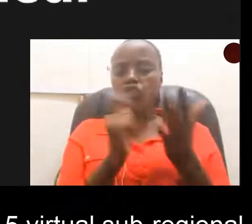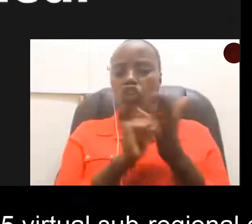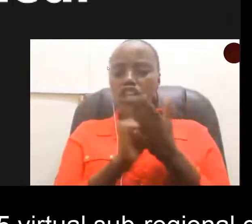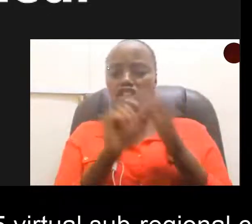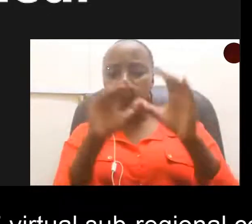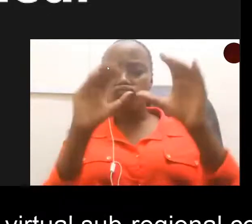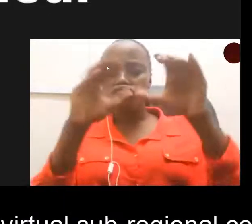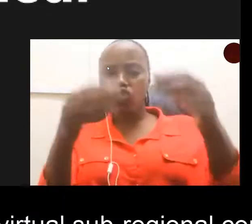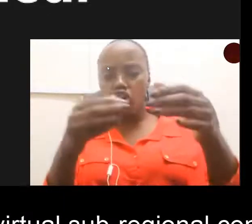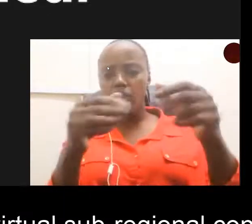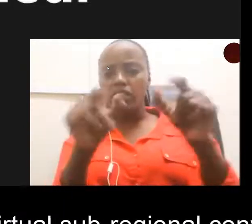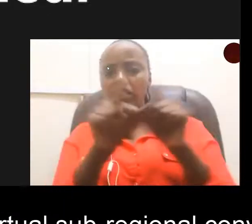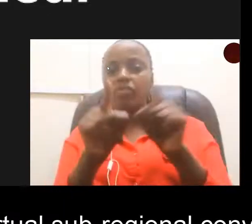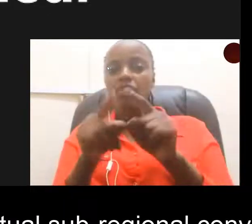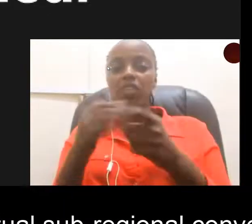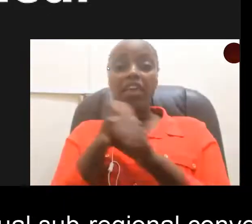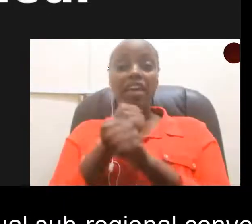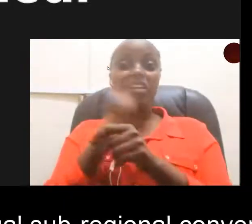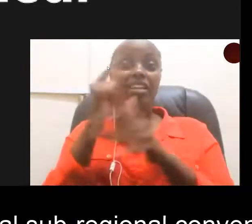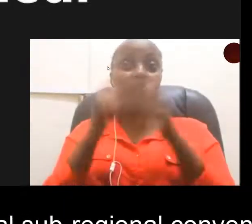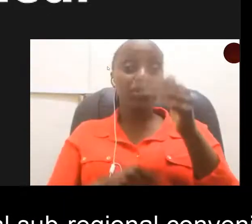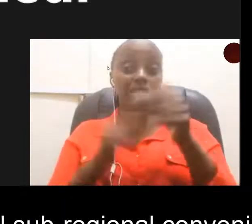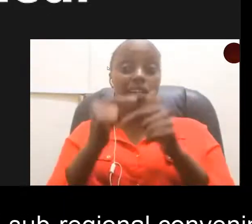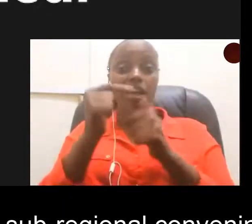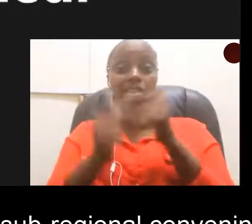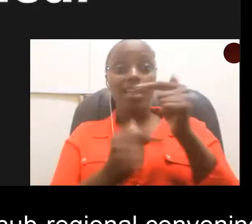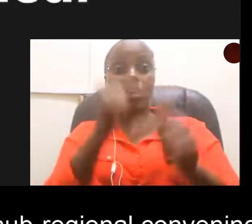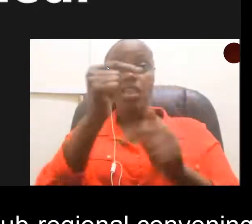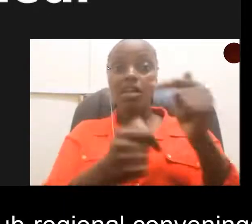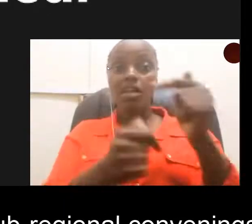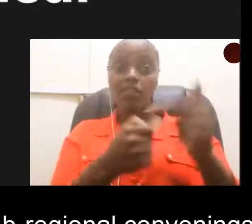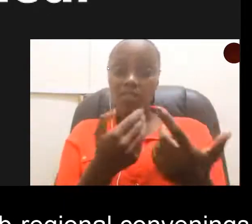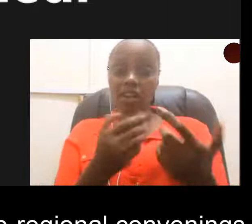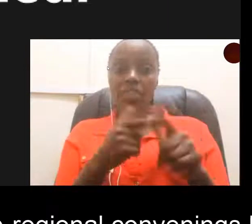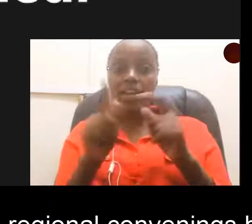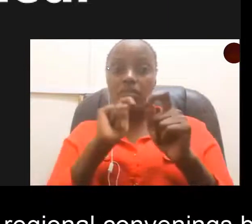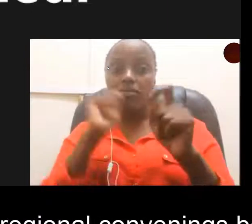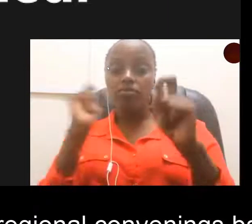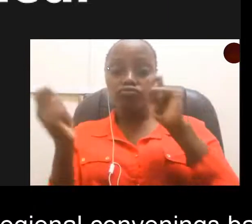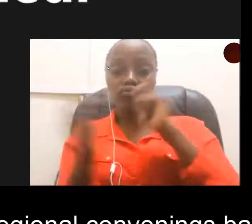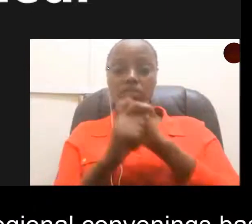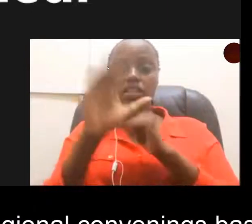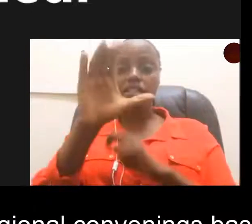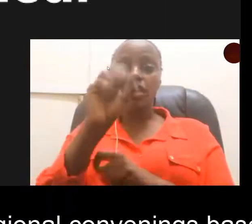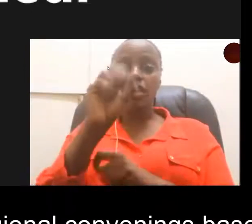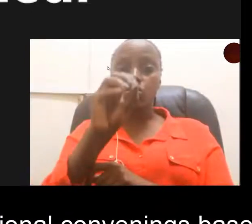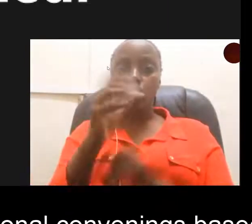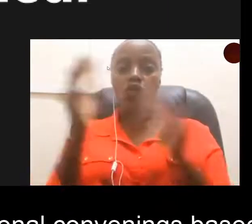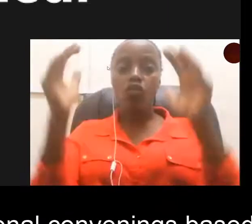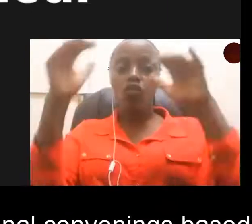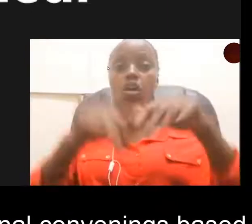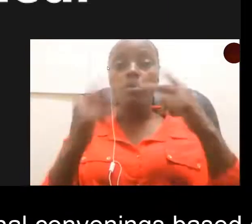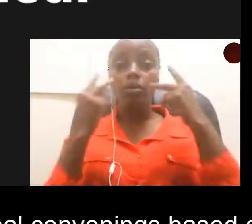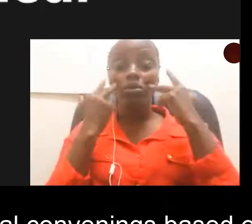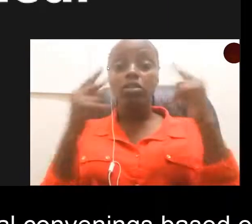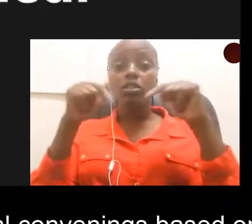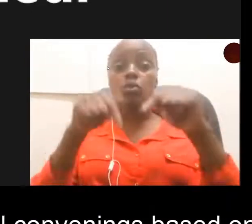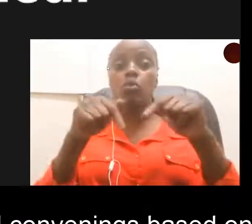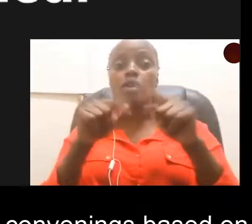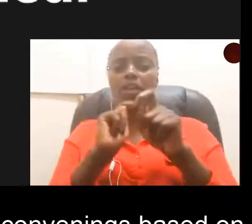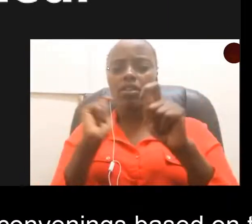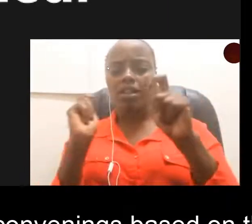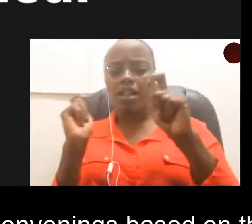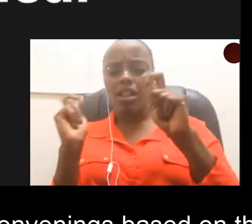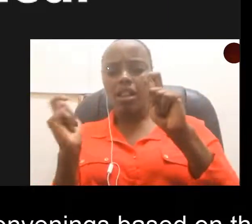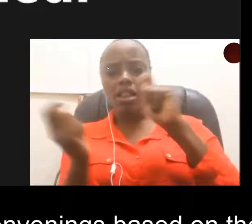issues there. And then we have since revamped the CSO Forum as you see today.